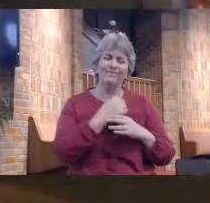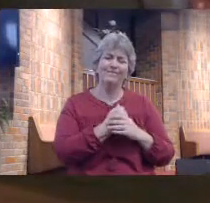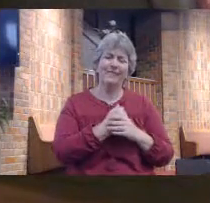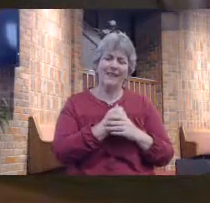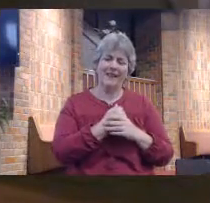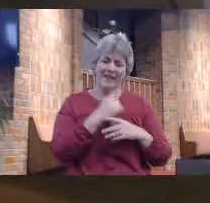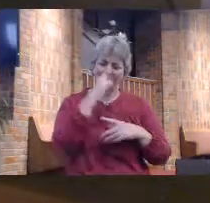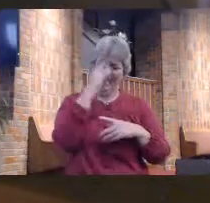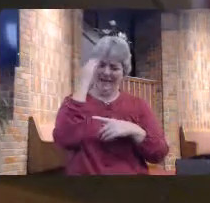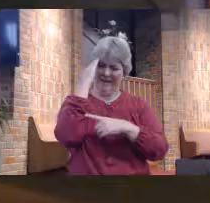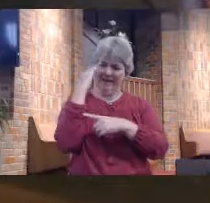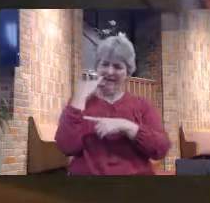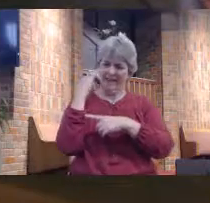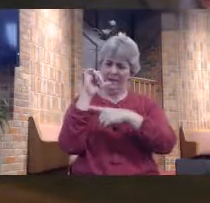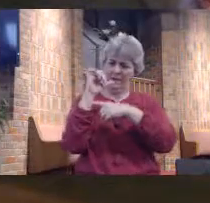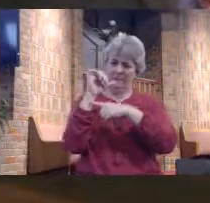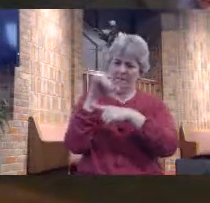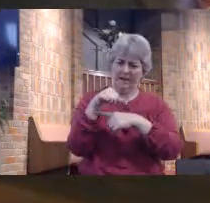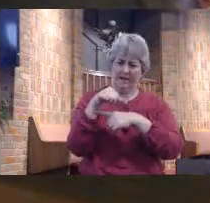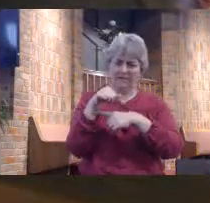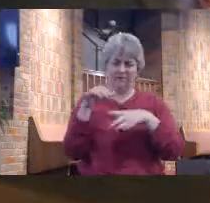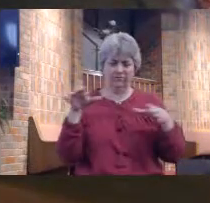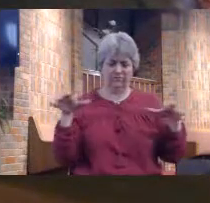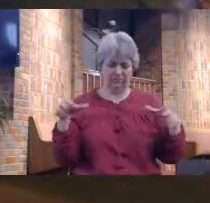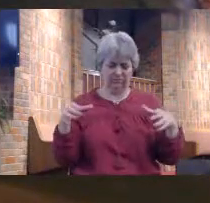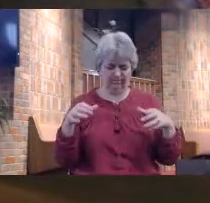when you bow your head together